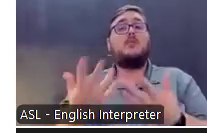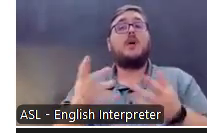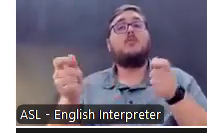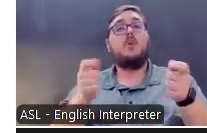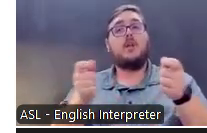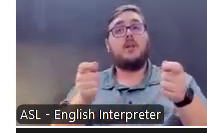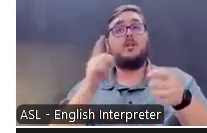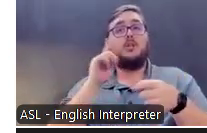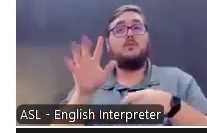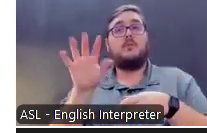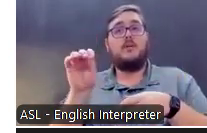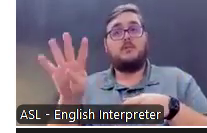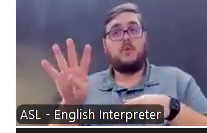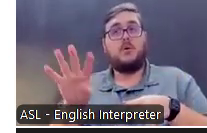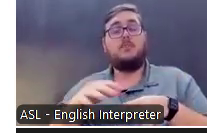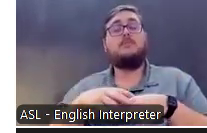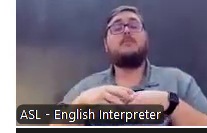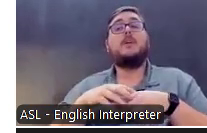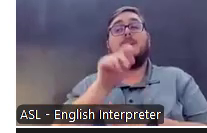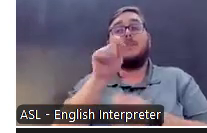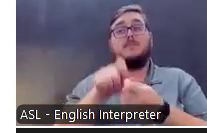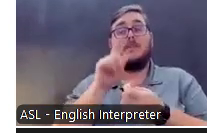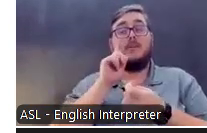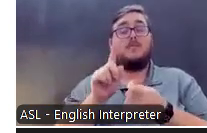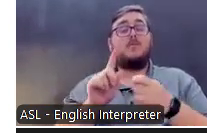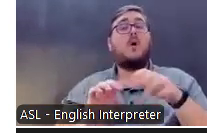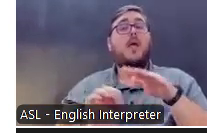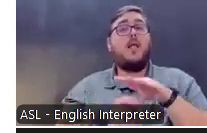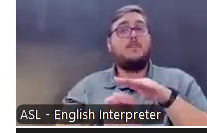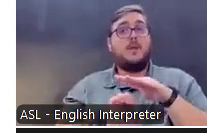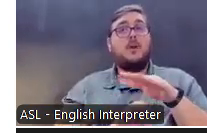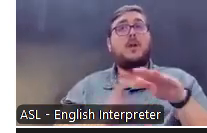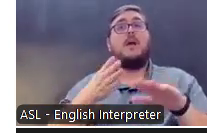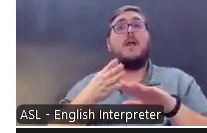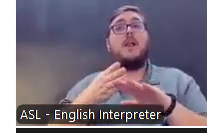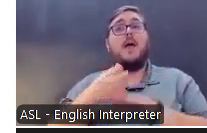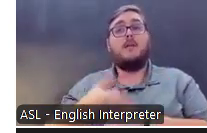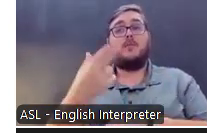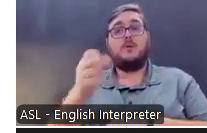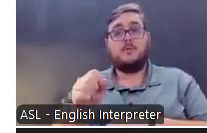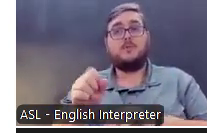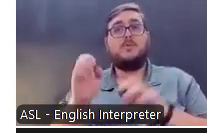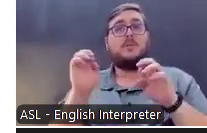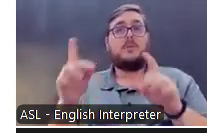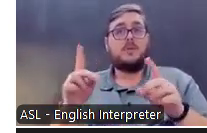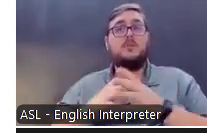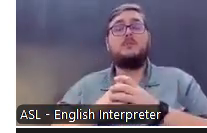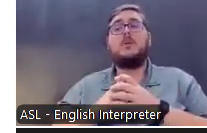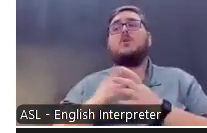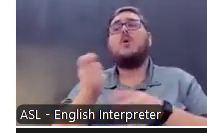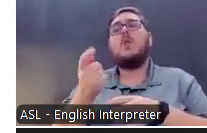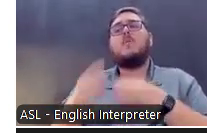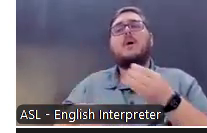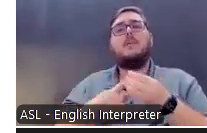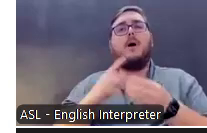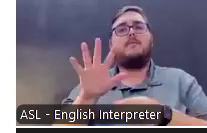for elementary and post-secondary education. So just a little bit about 504 in this context.